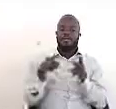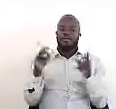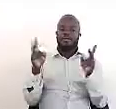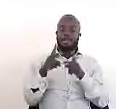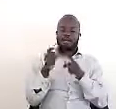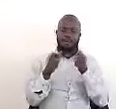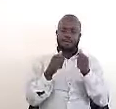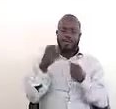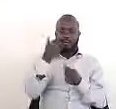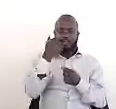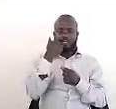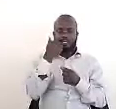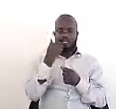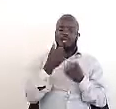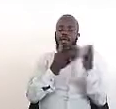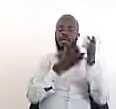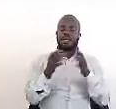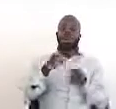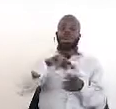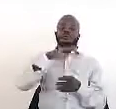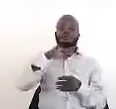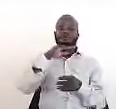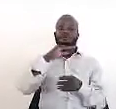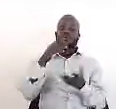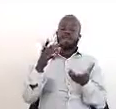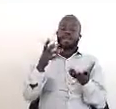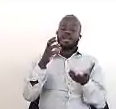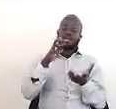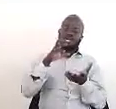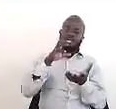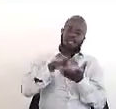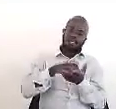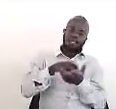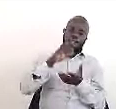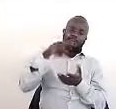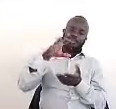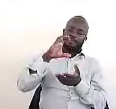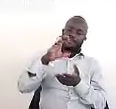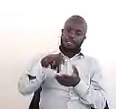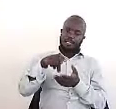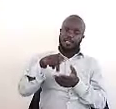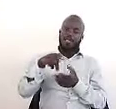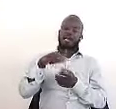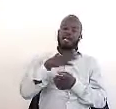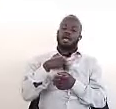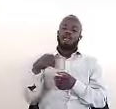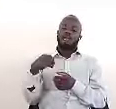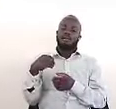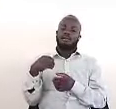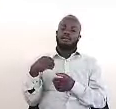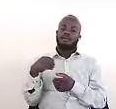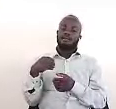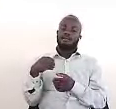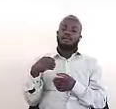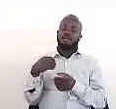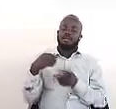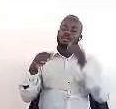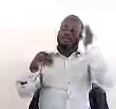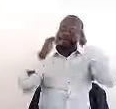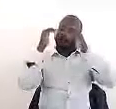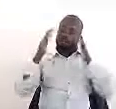these very rare illnesses were causing fatalities, KS, PCP, crypto,